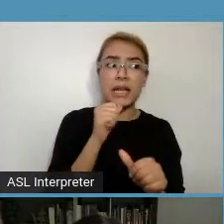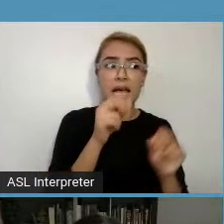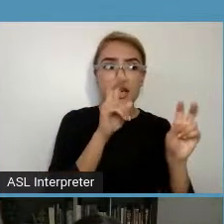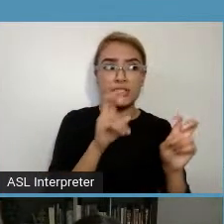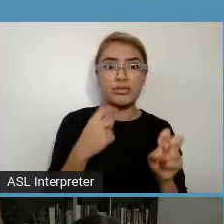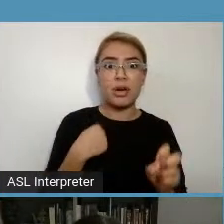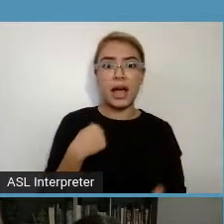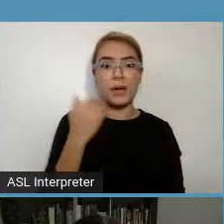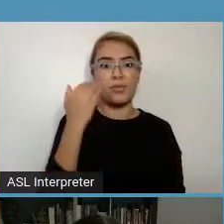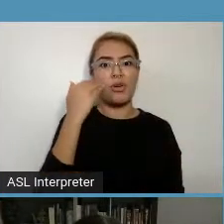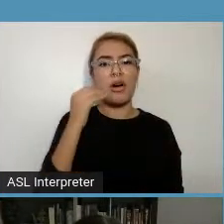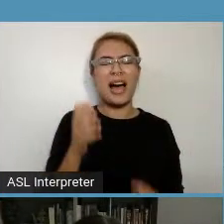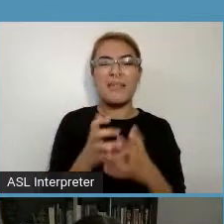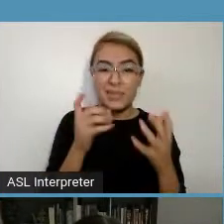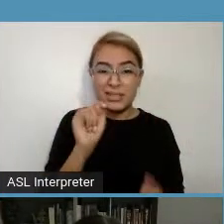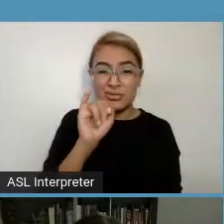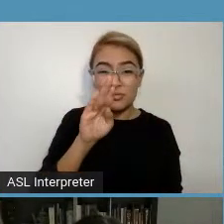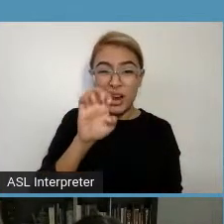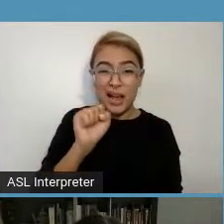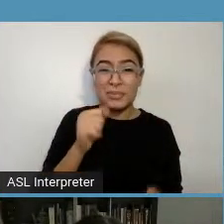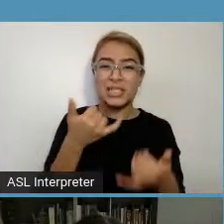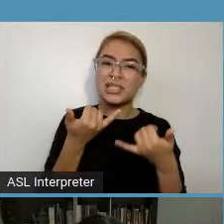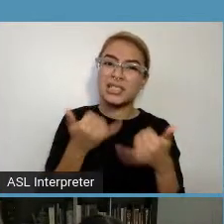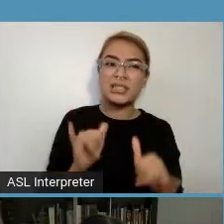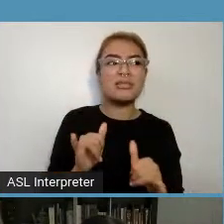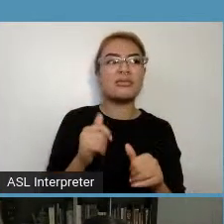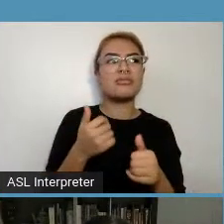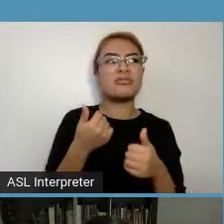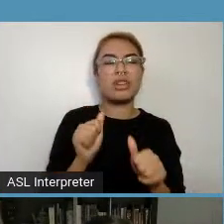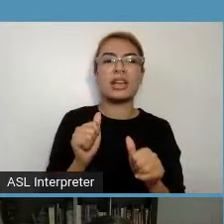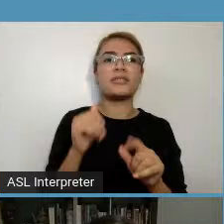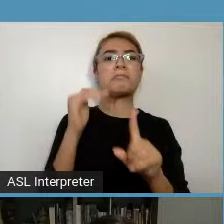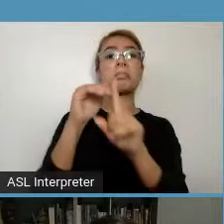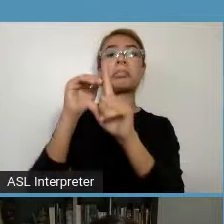are still trying to seek their federal recognition.